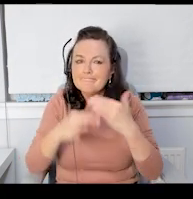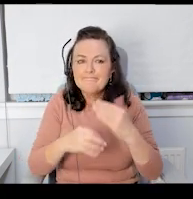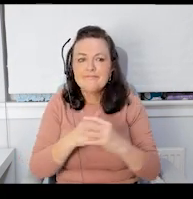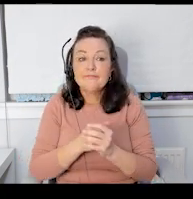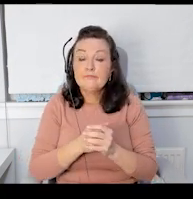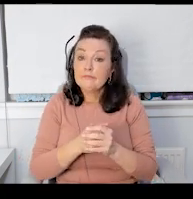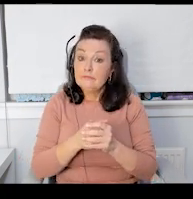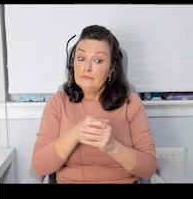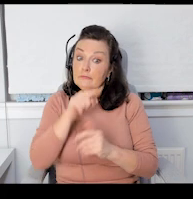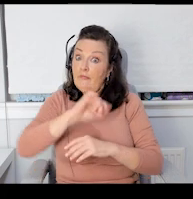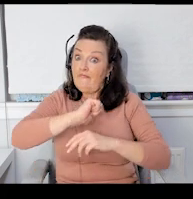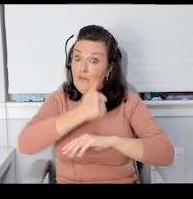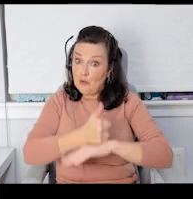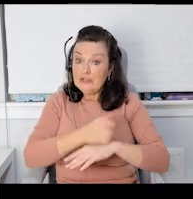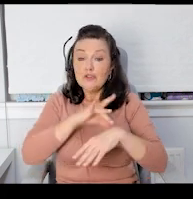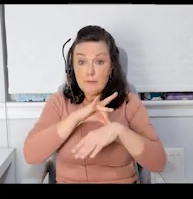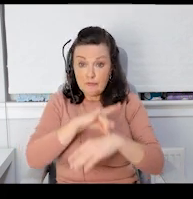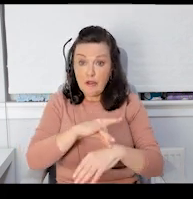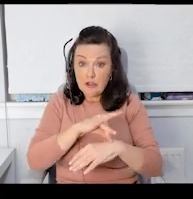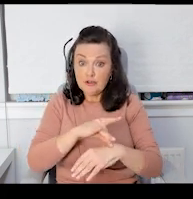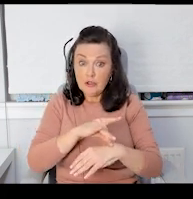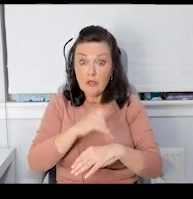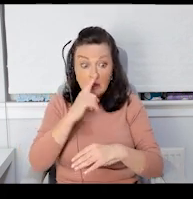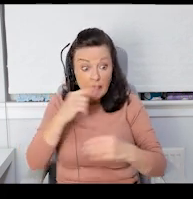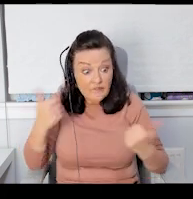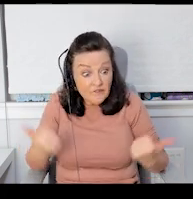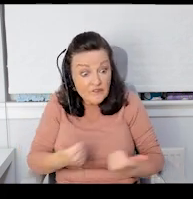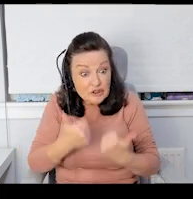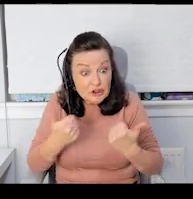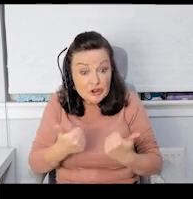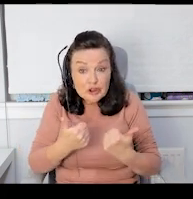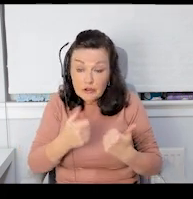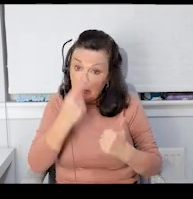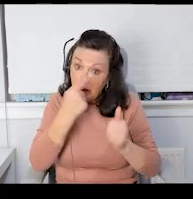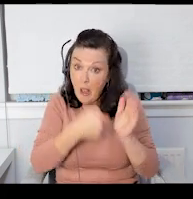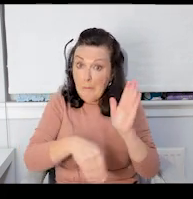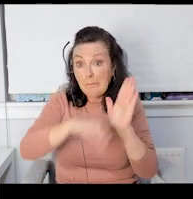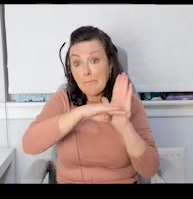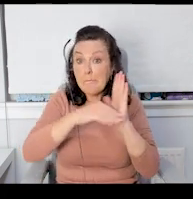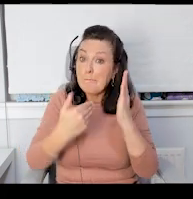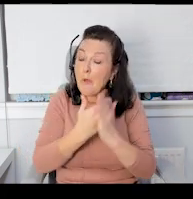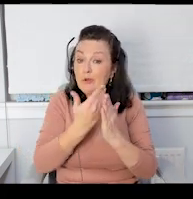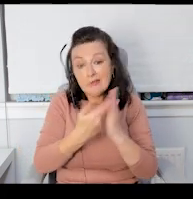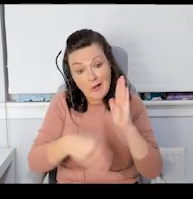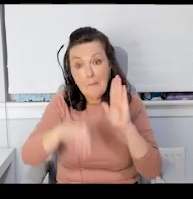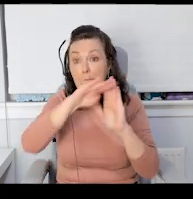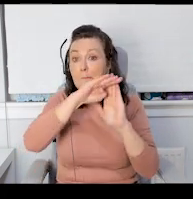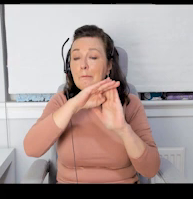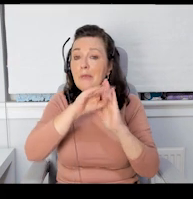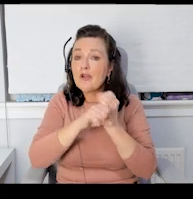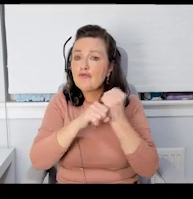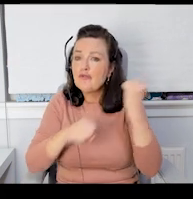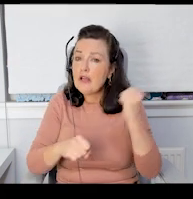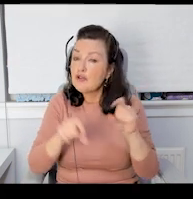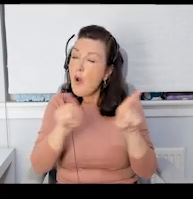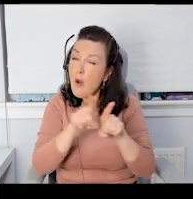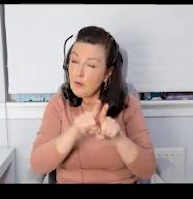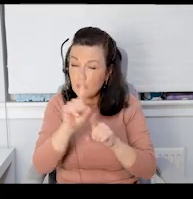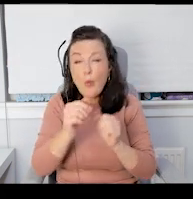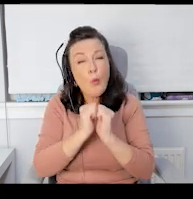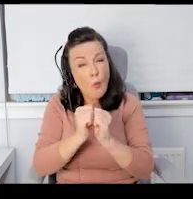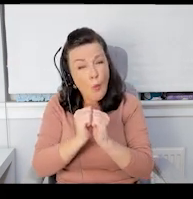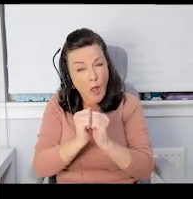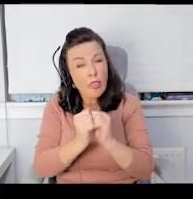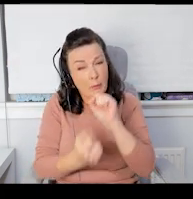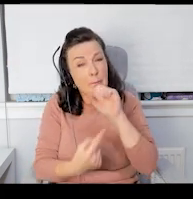apprenticeship also. And the foundation apprenticeship at SCQF Level 6 is at the same level as a Scottish Higher, and it's recognised by all colleges